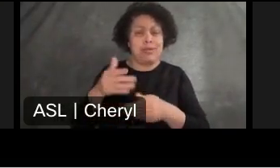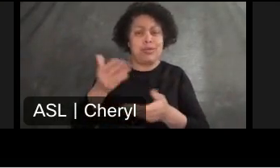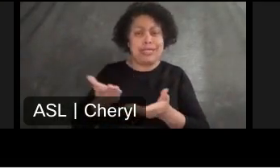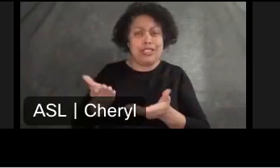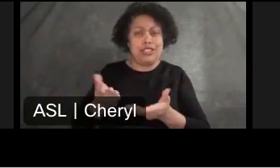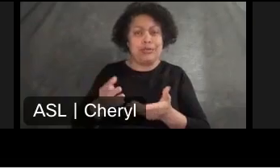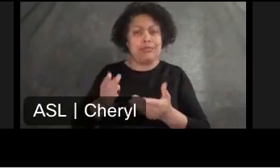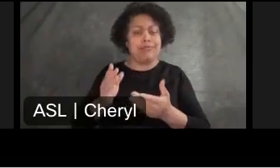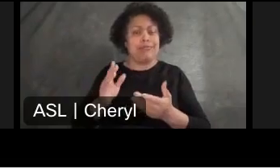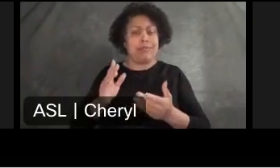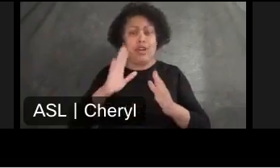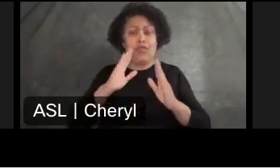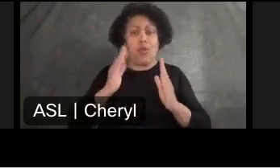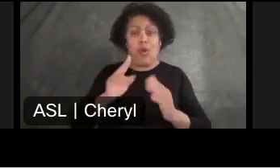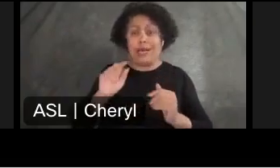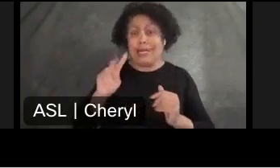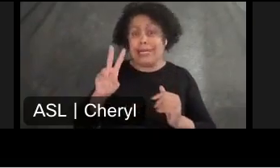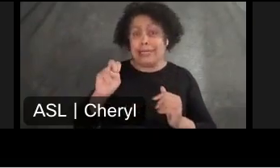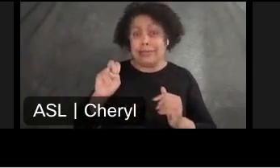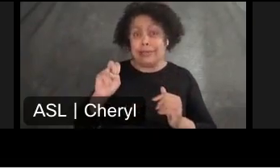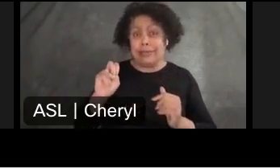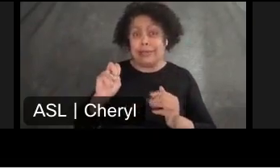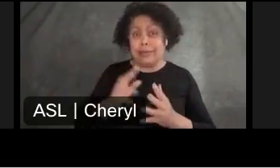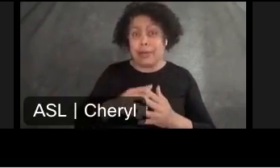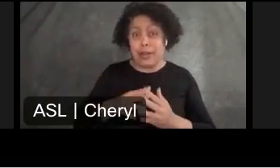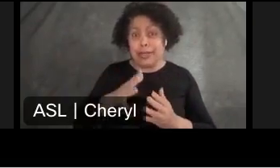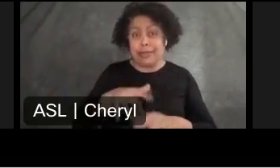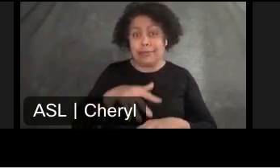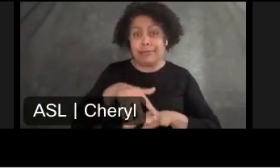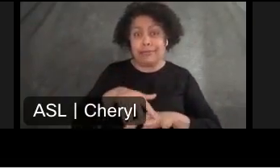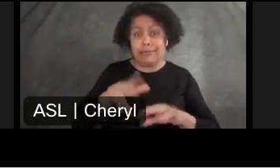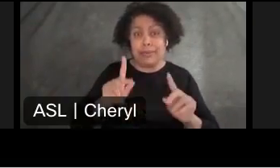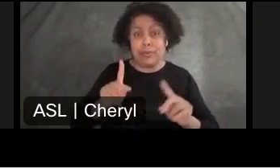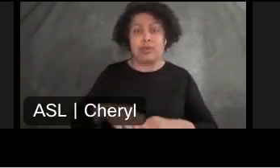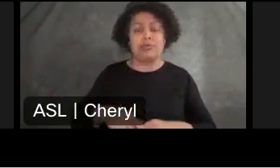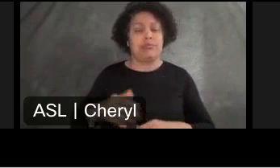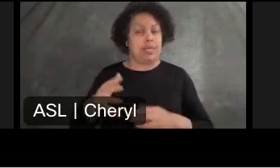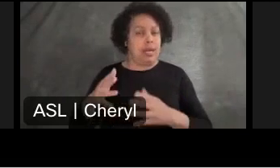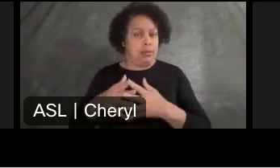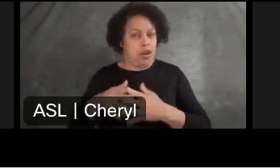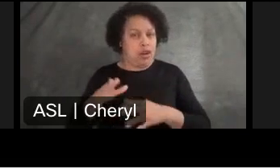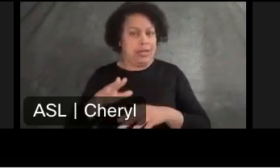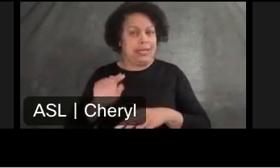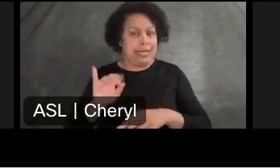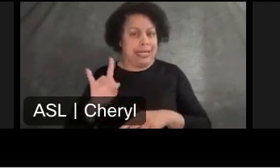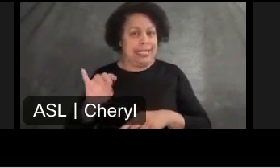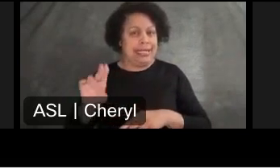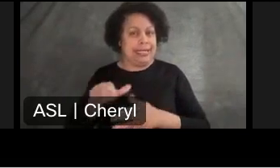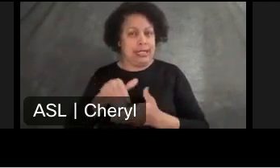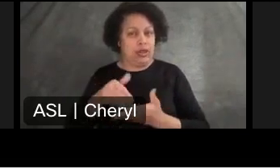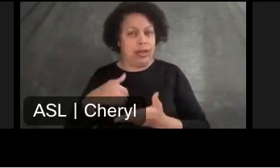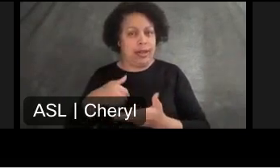Native Americans. We have the American Indian Center. We have an American Indian Health Service